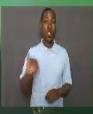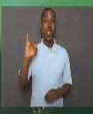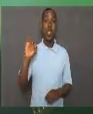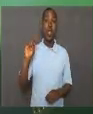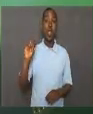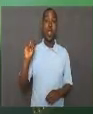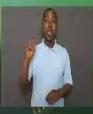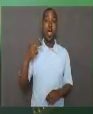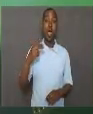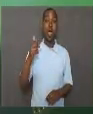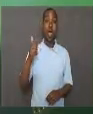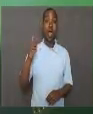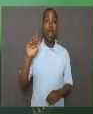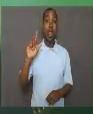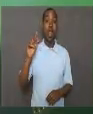inhalation,